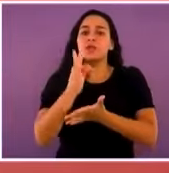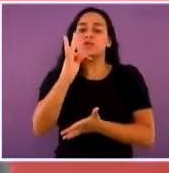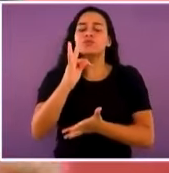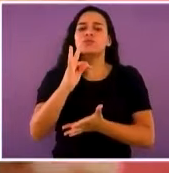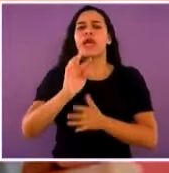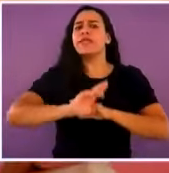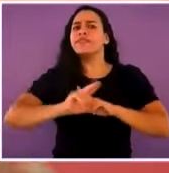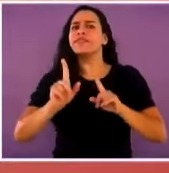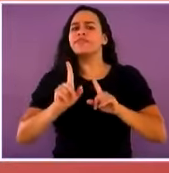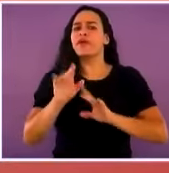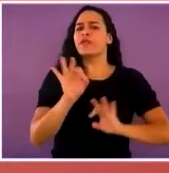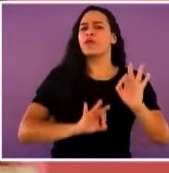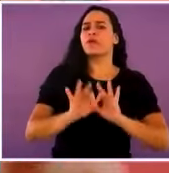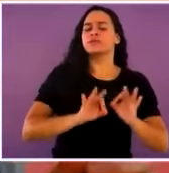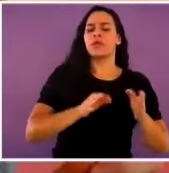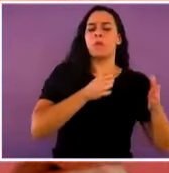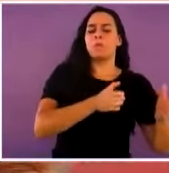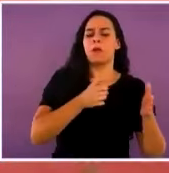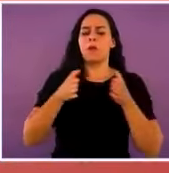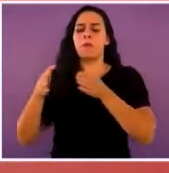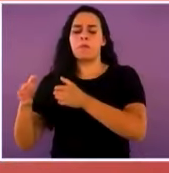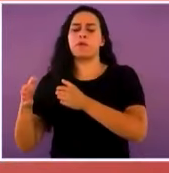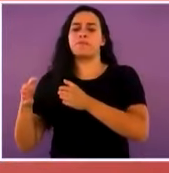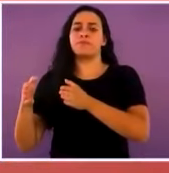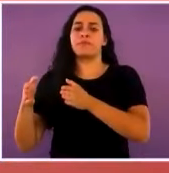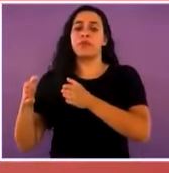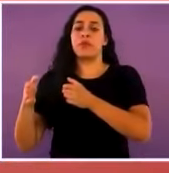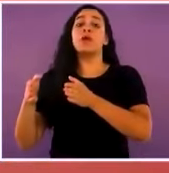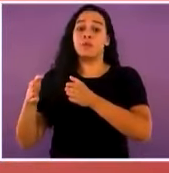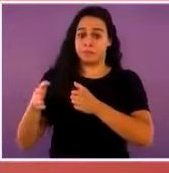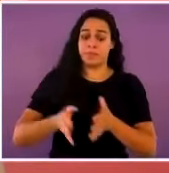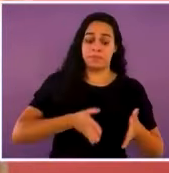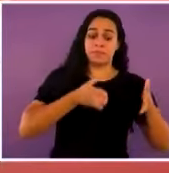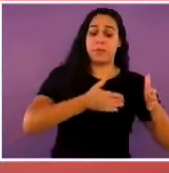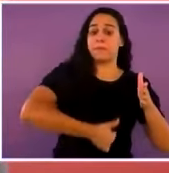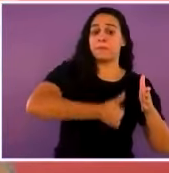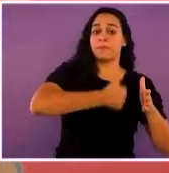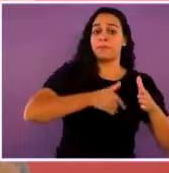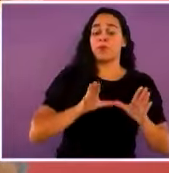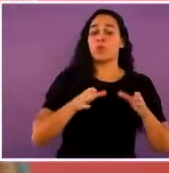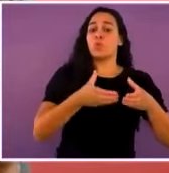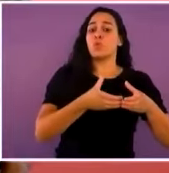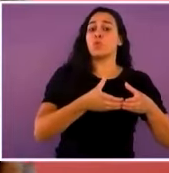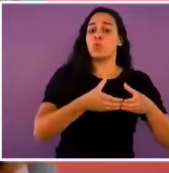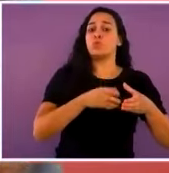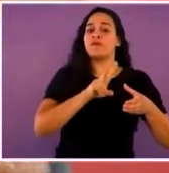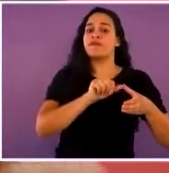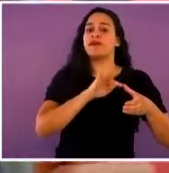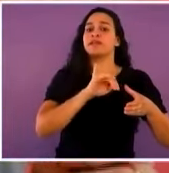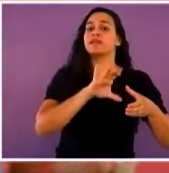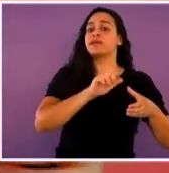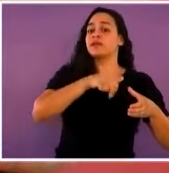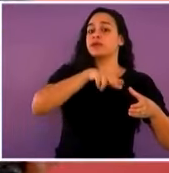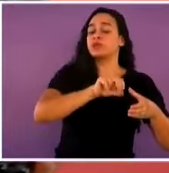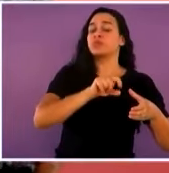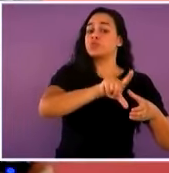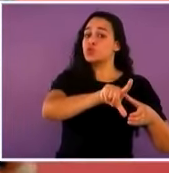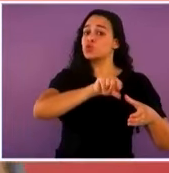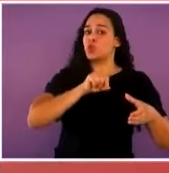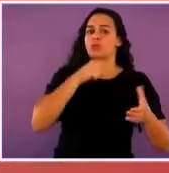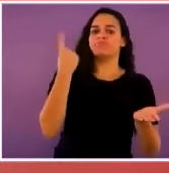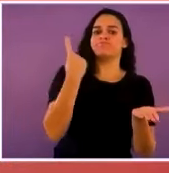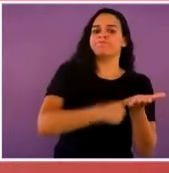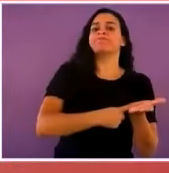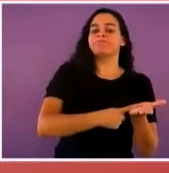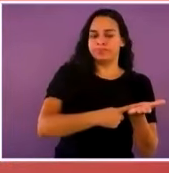ordem. The people decides. O povo decide. And the Vatican makes it happen what the people wants. E